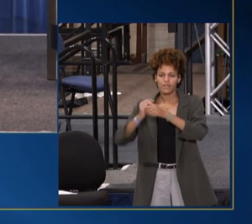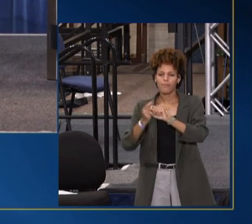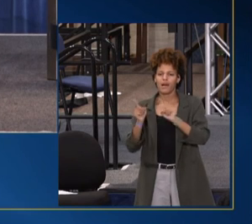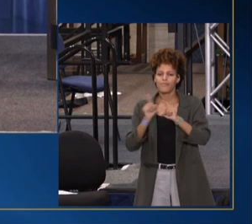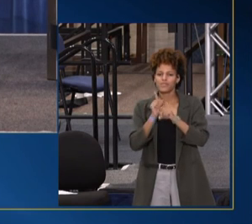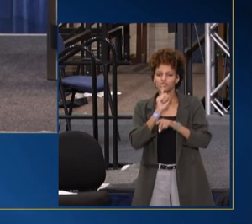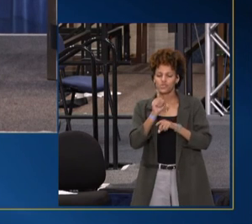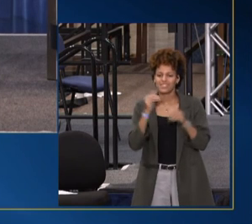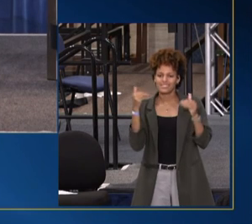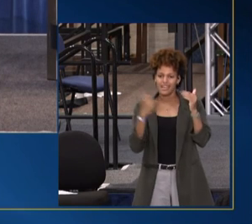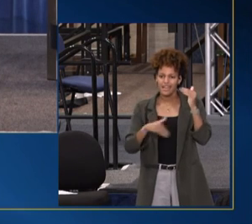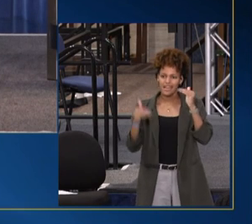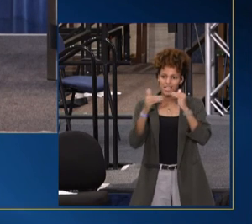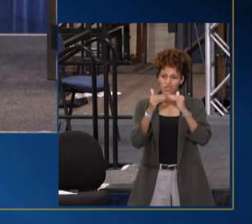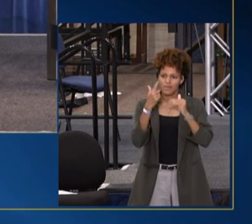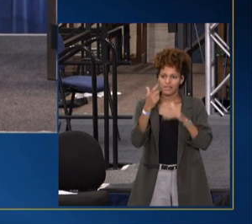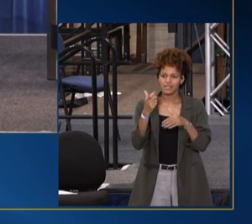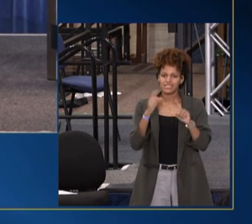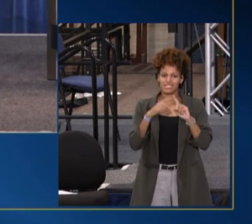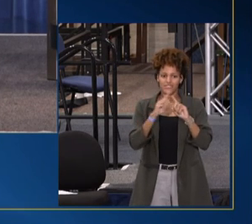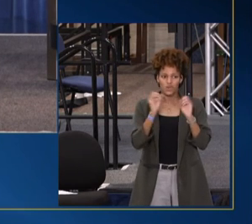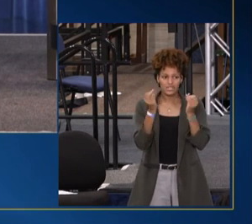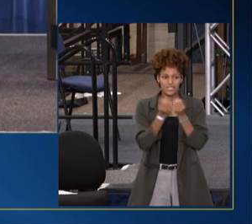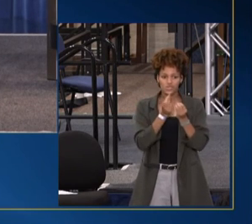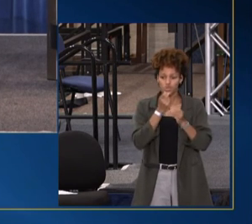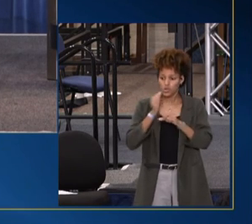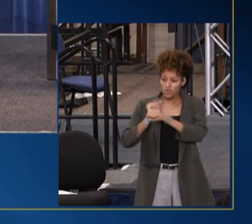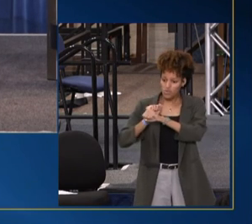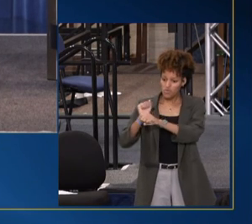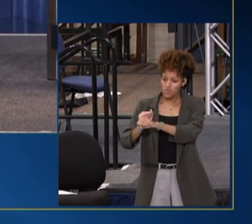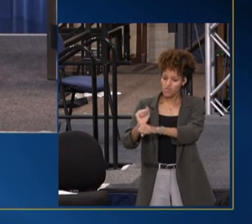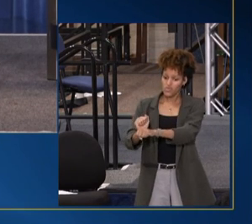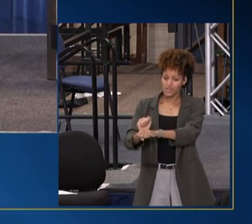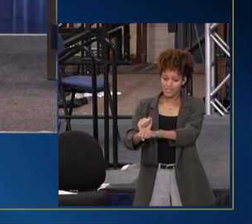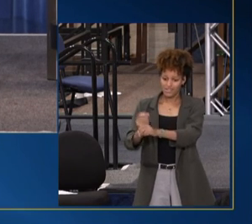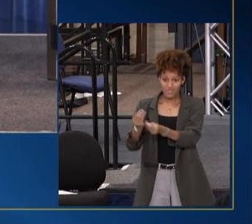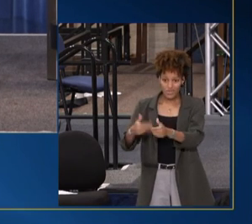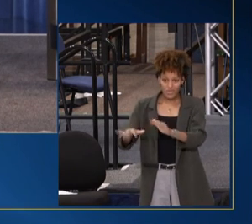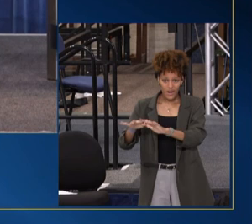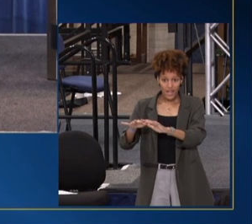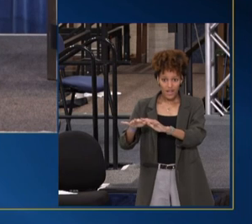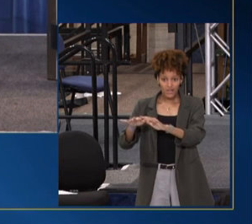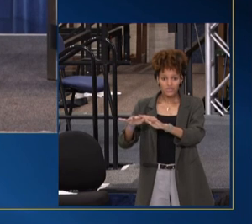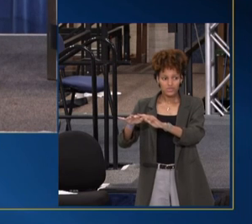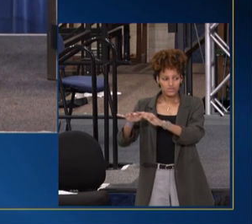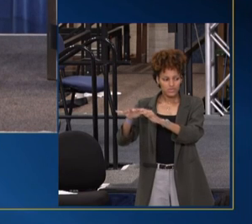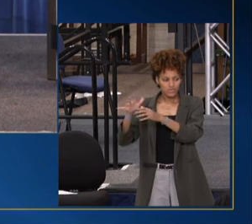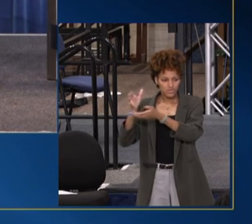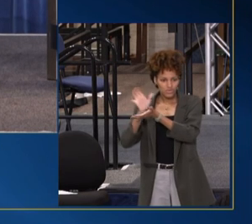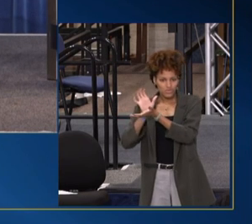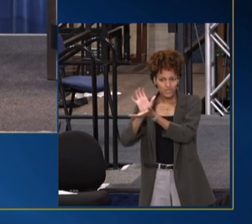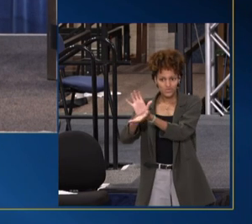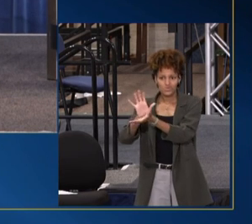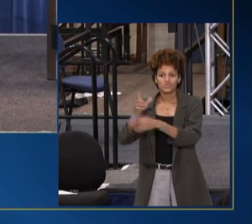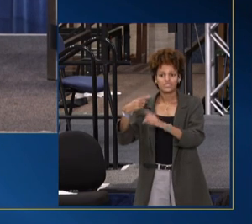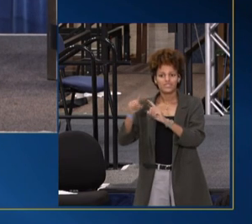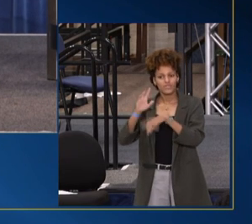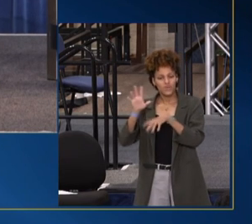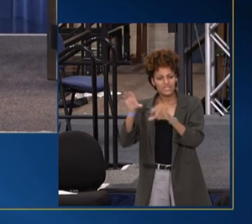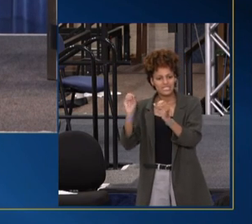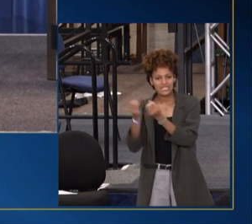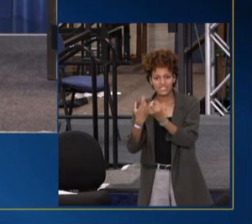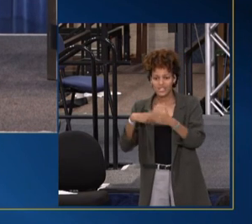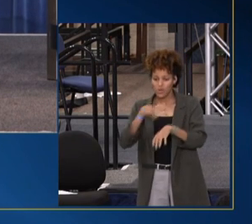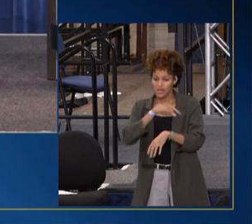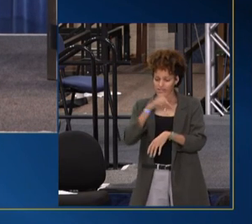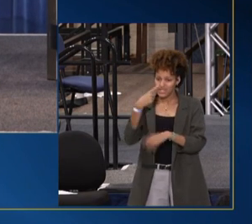that organizations that are actually on the ground doing the work, grassroots organizations, that they qualify for the funding that